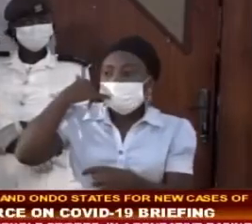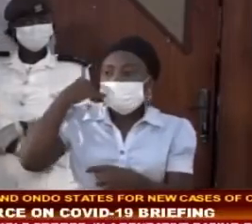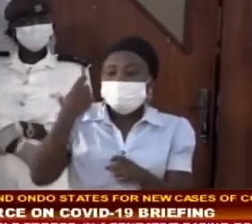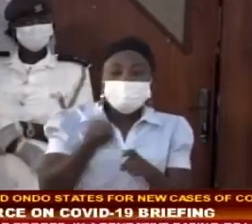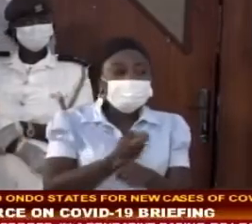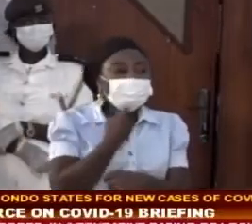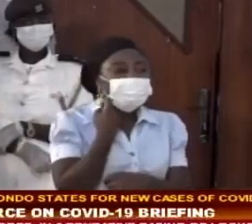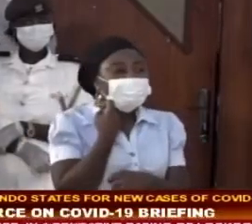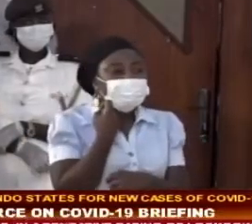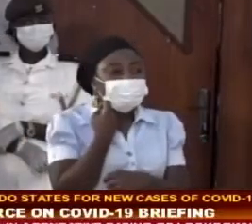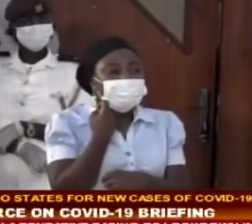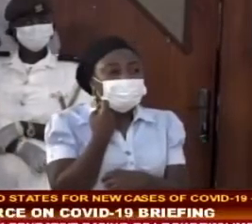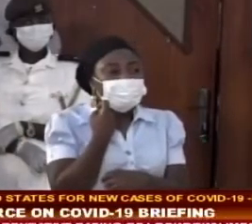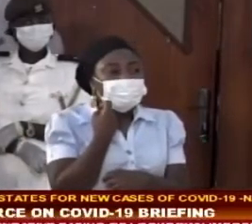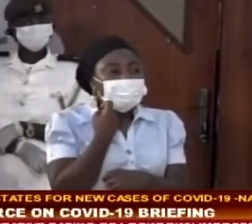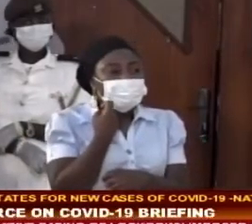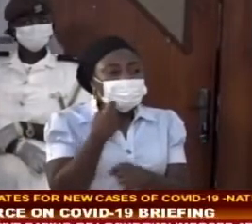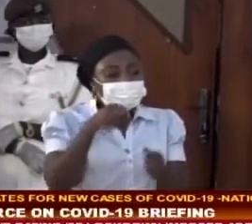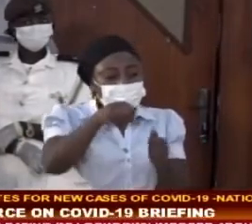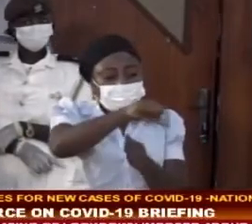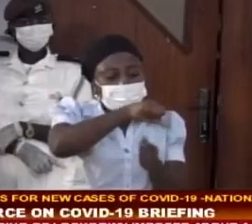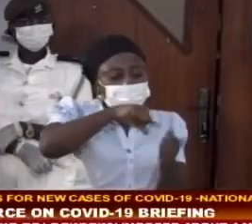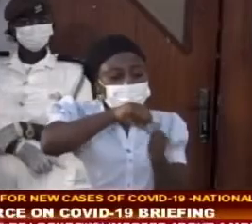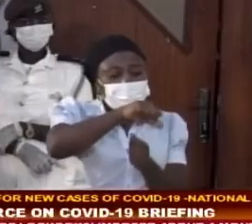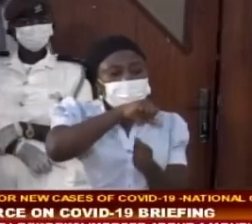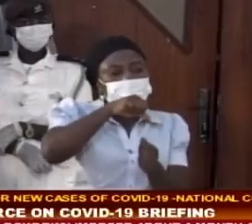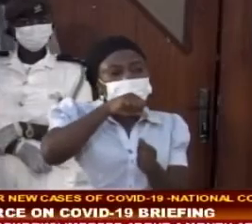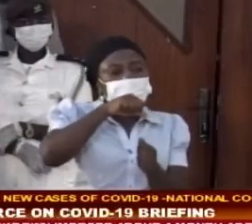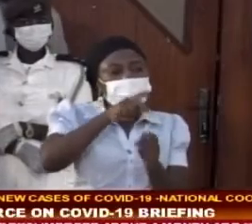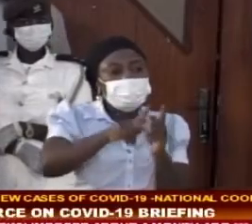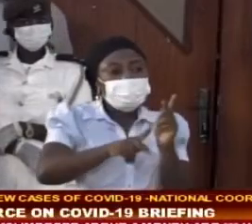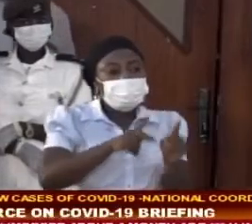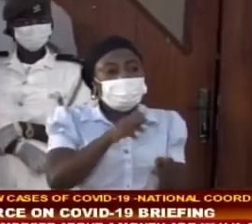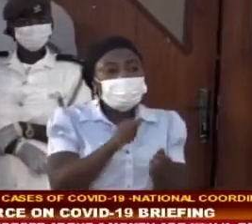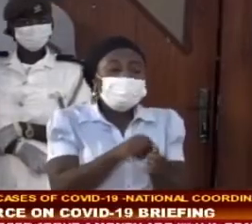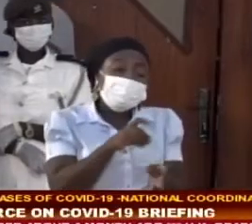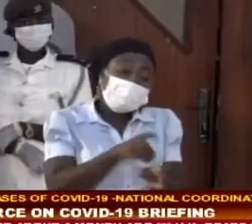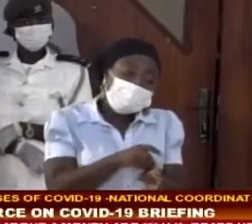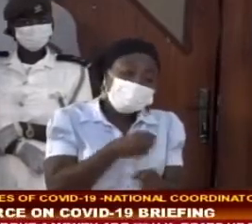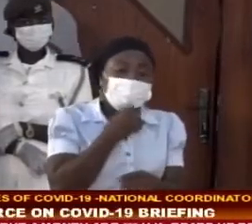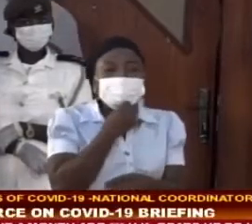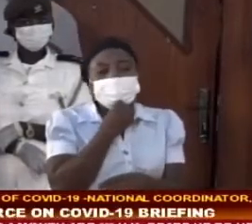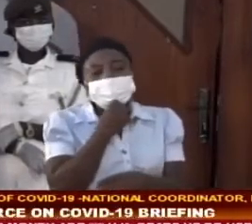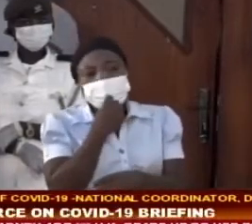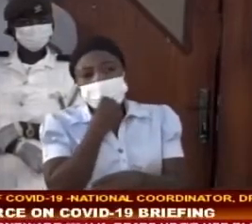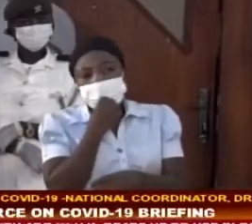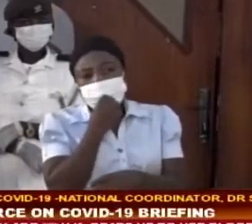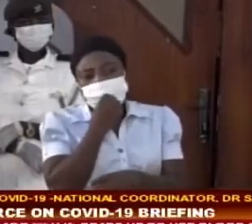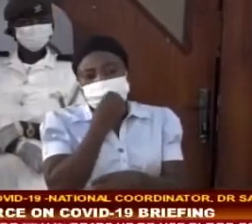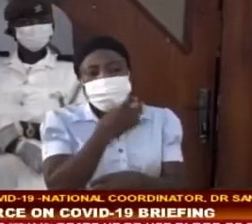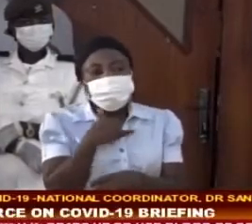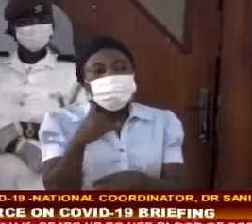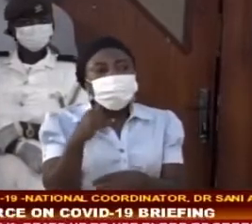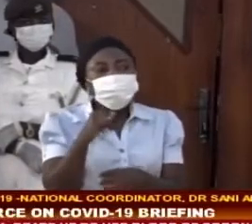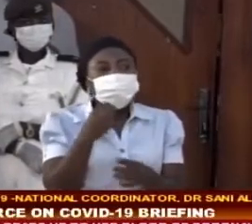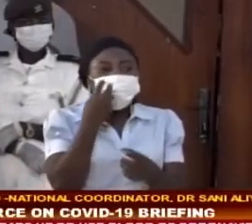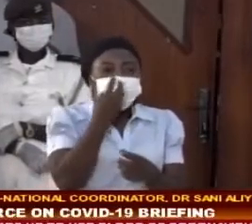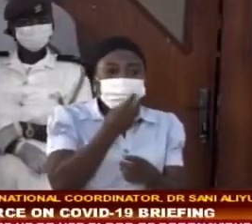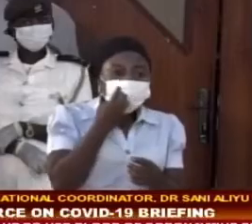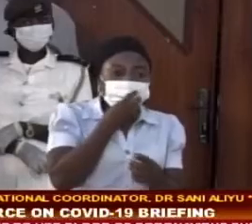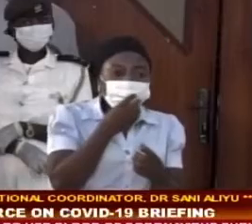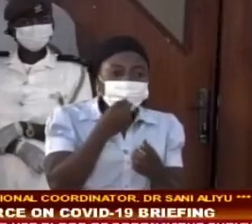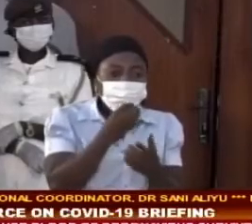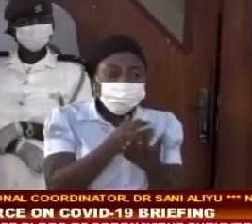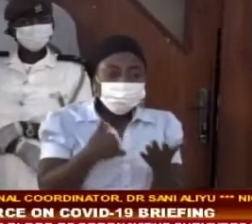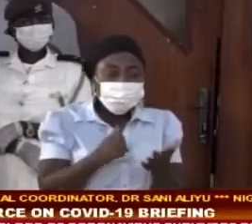from the Association for People with Disabilities, and I spoke with